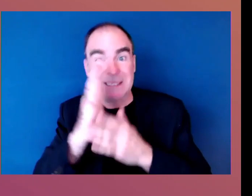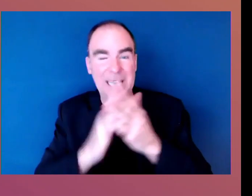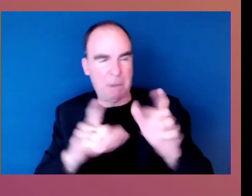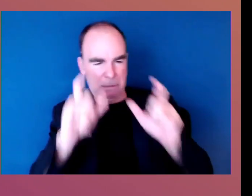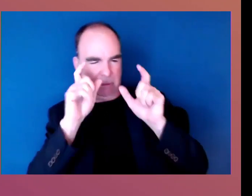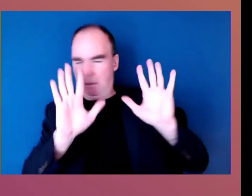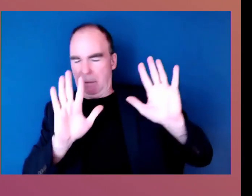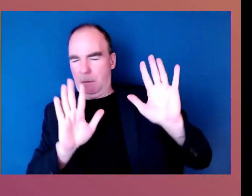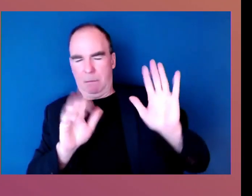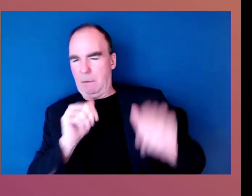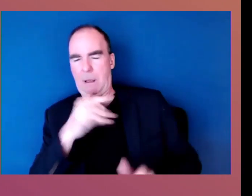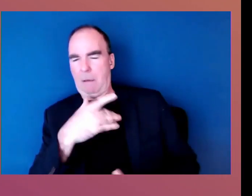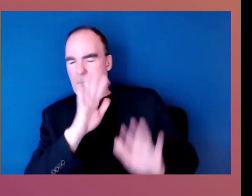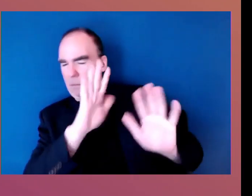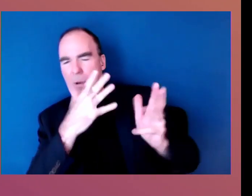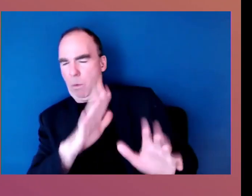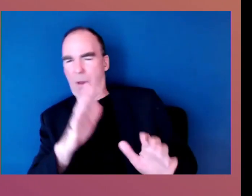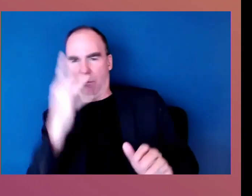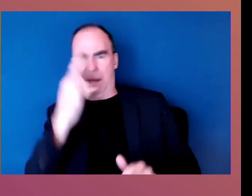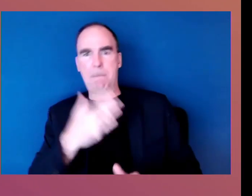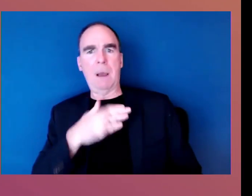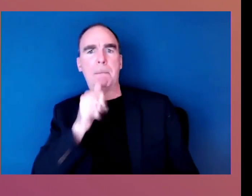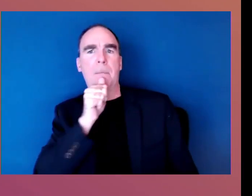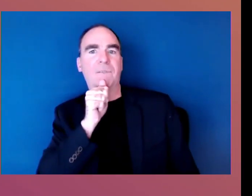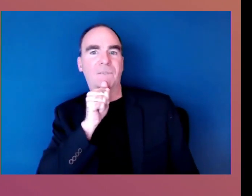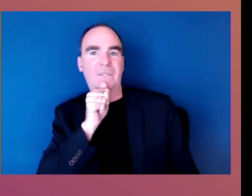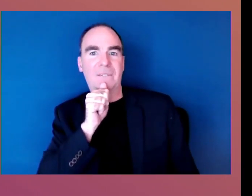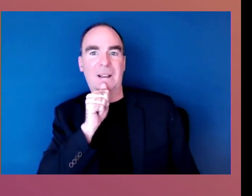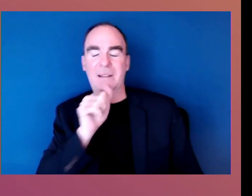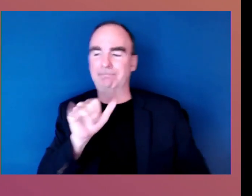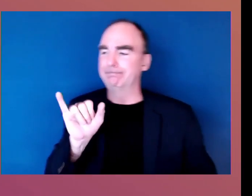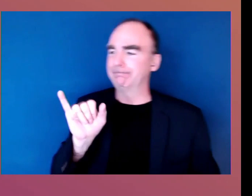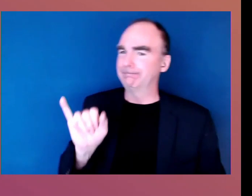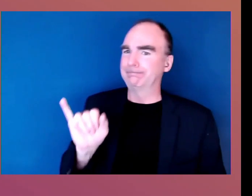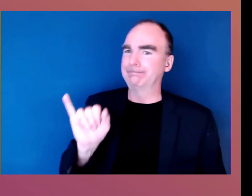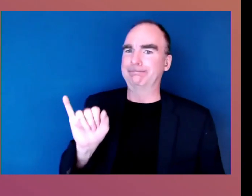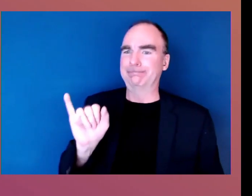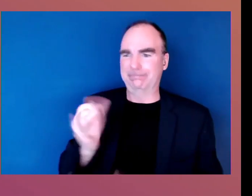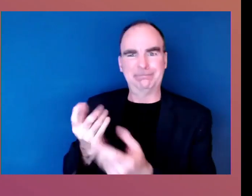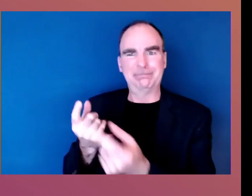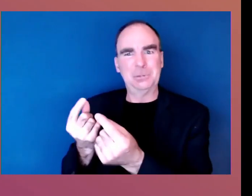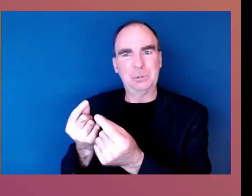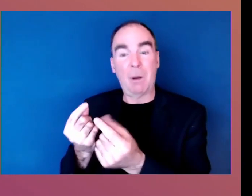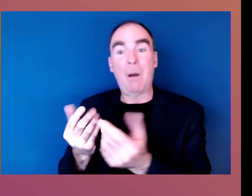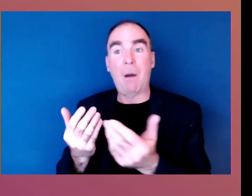important topic that we need societal understanding. A case of the autonomous vehicle might